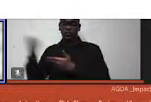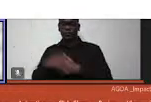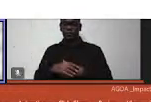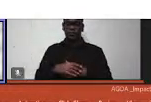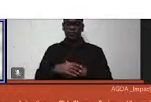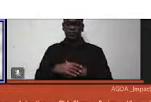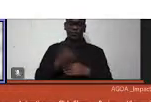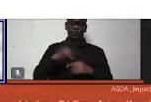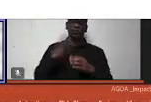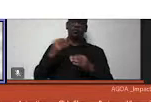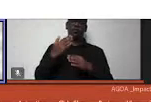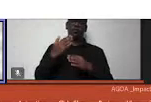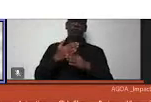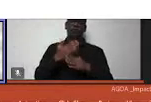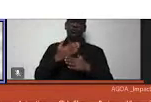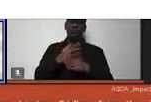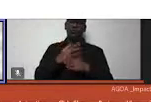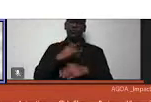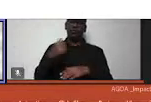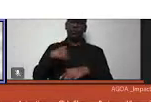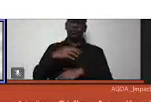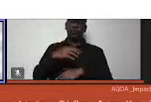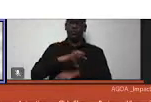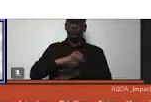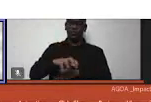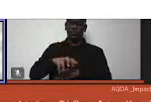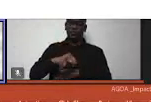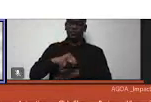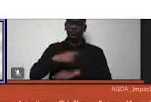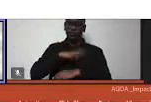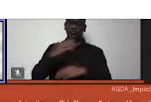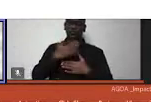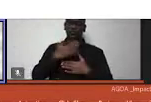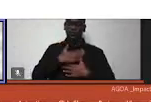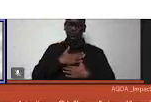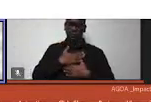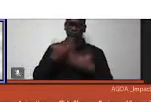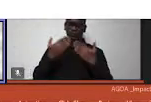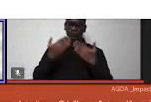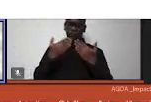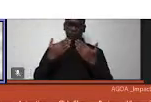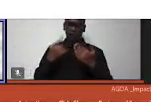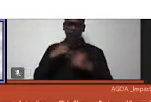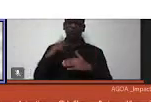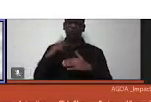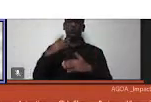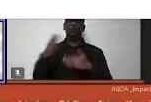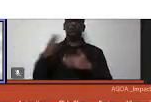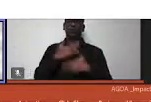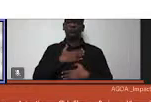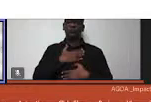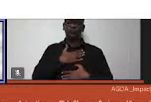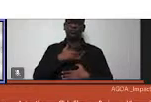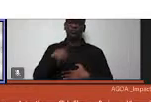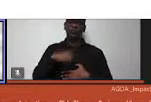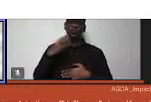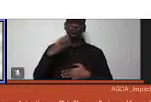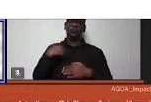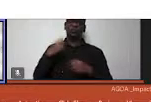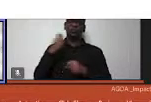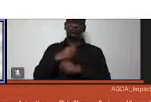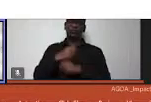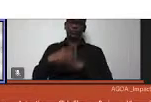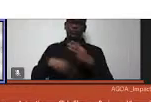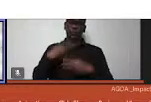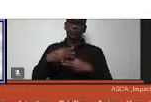of jobs generated from our province. So sincerely, thank you for your passion, for your determination, and for the work that you're doing